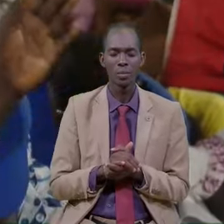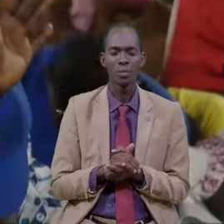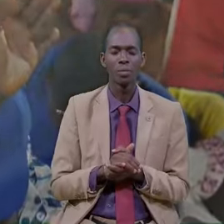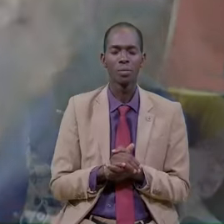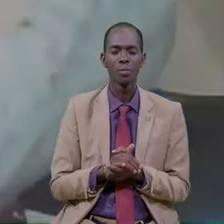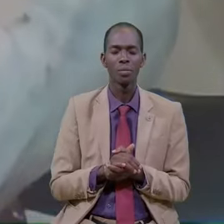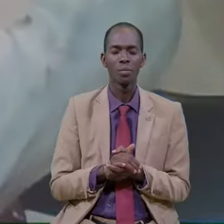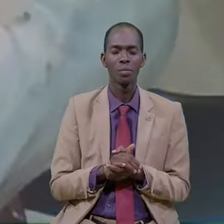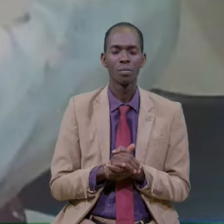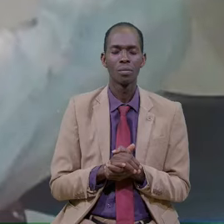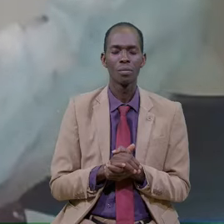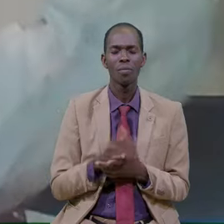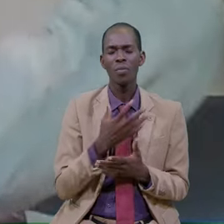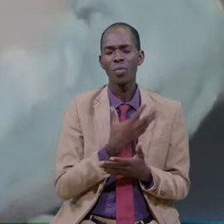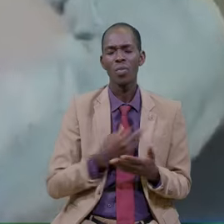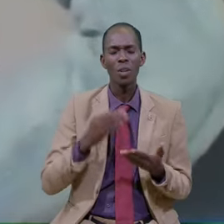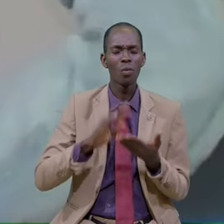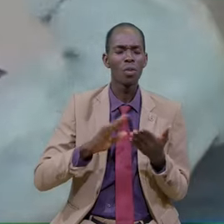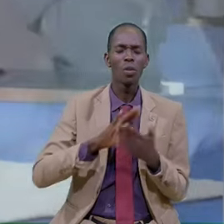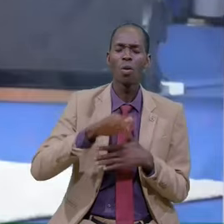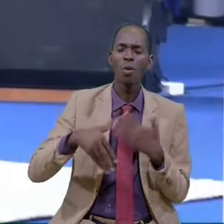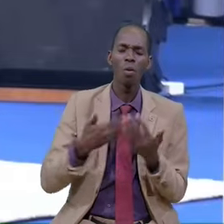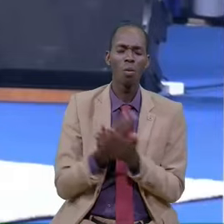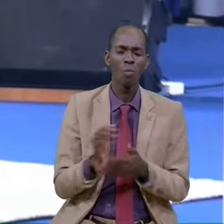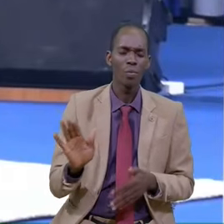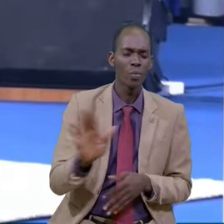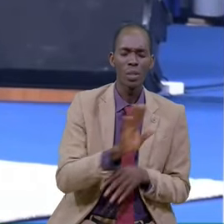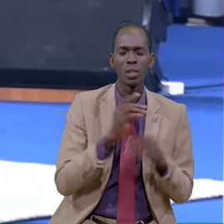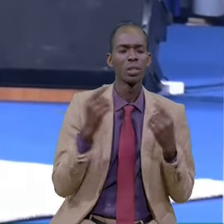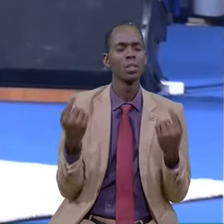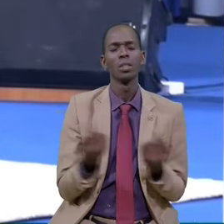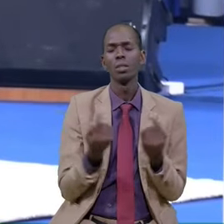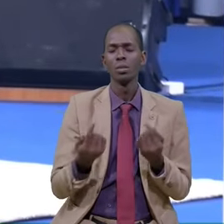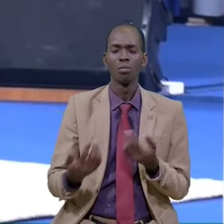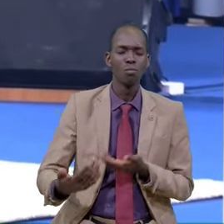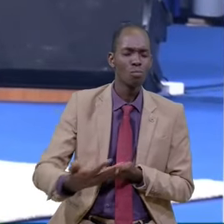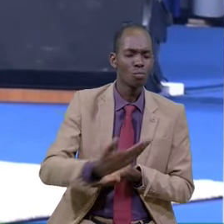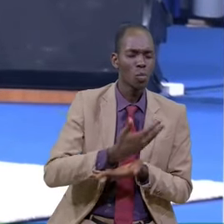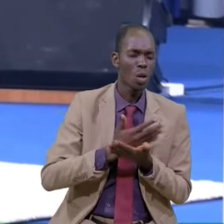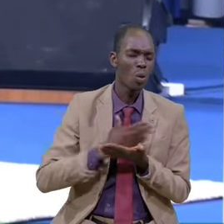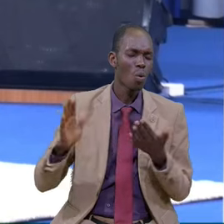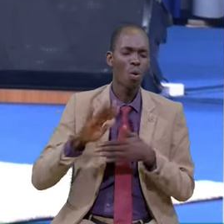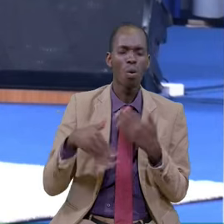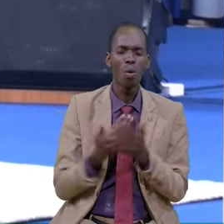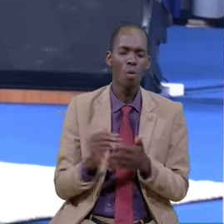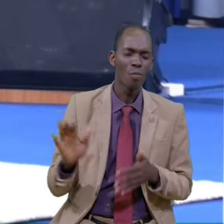name and forgive all their sins wipe away all their